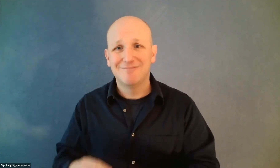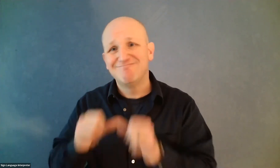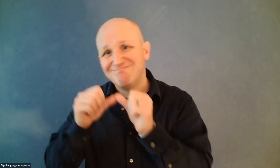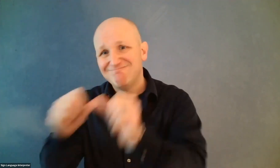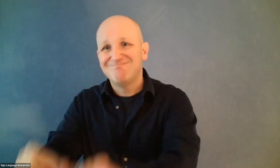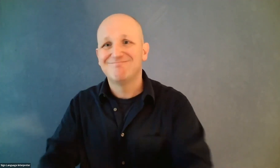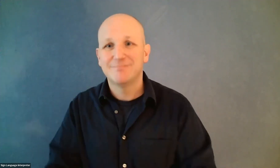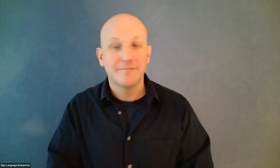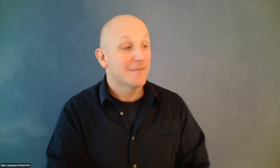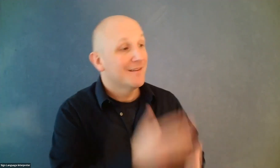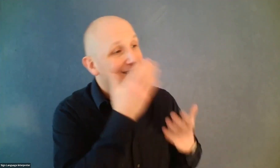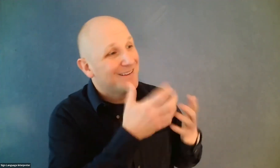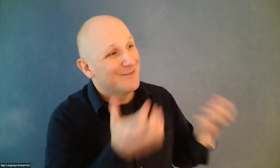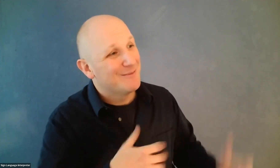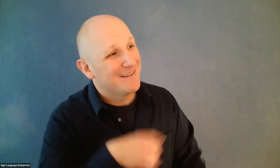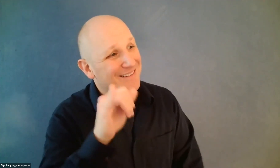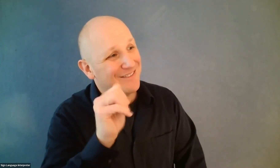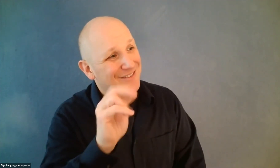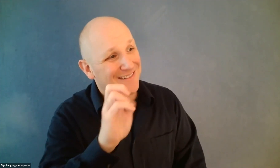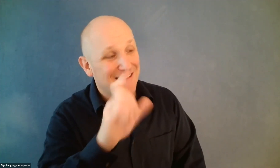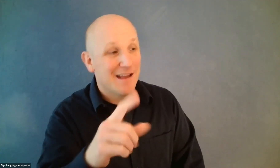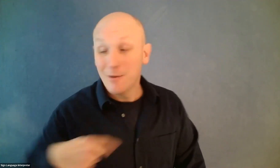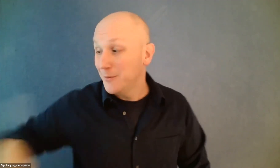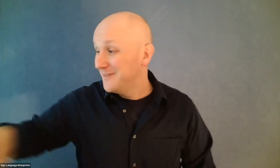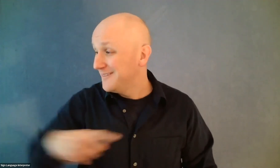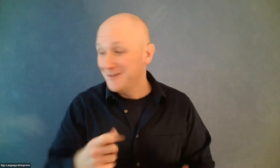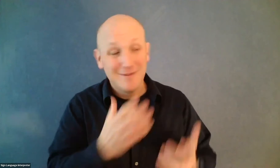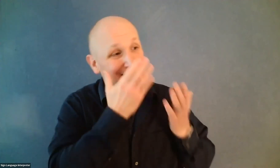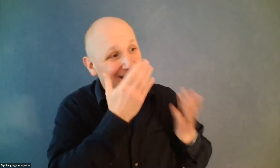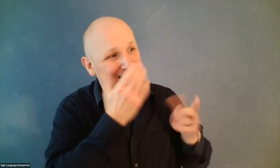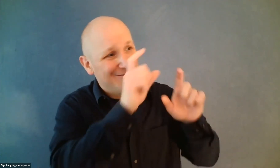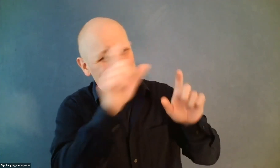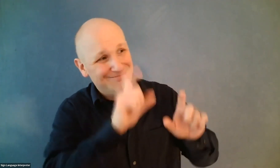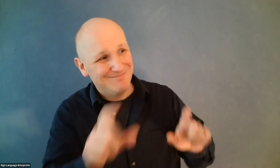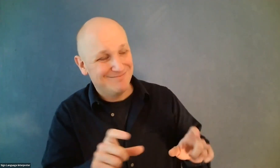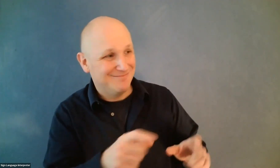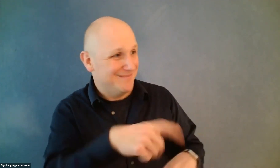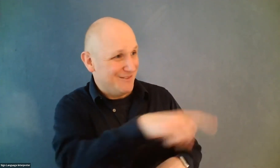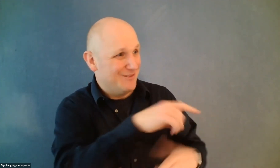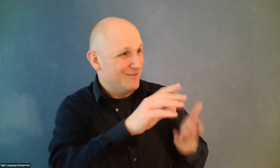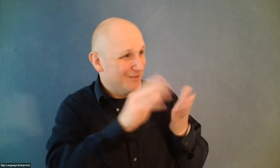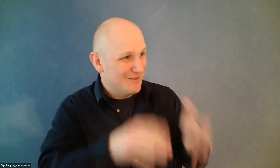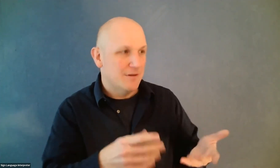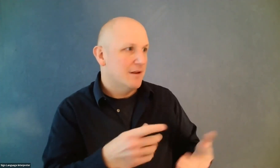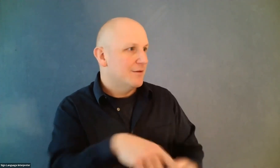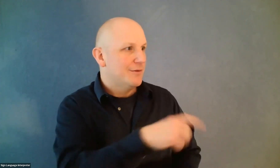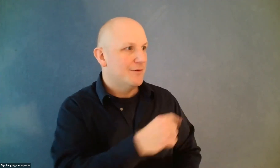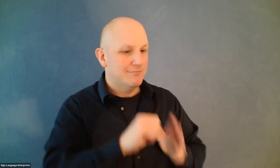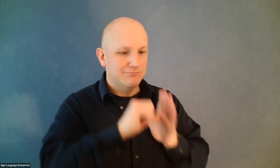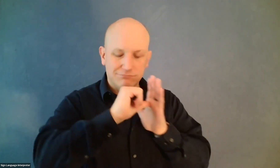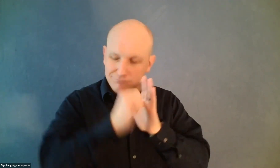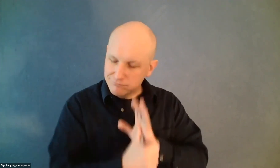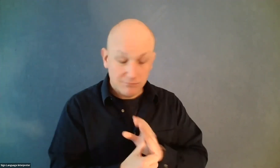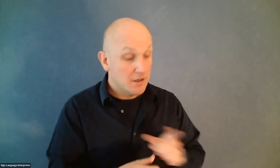so much, Janelle. We are the ones who want to thank you and all our panelists for being here. And I know you've all blown us away in class. Janelle did an